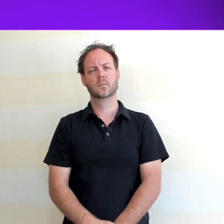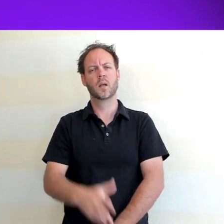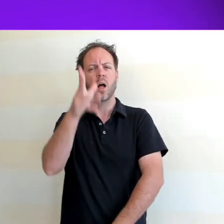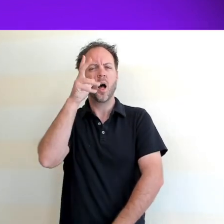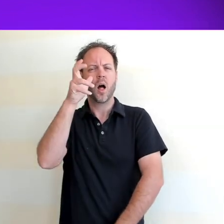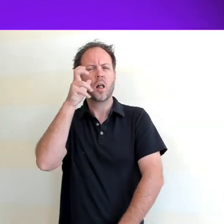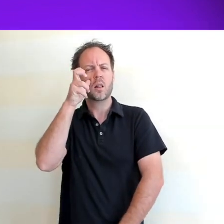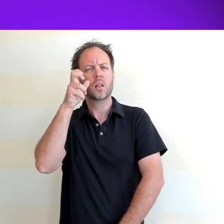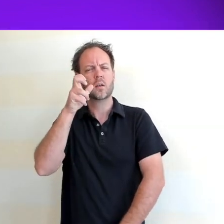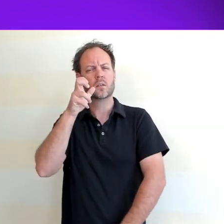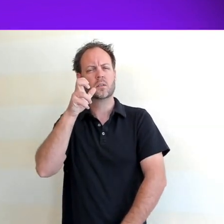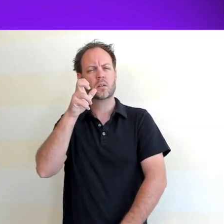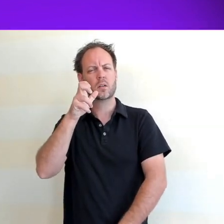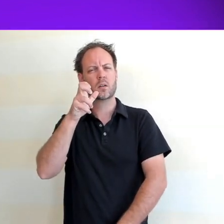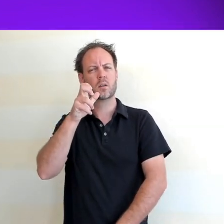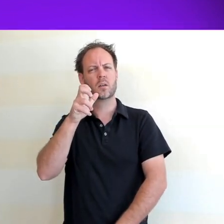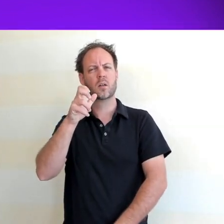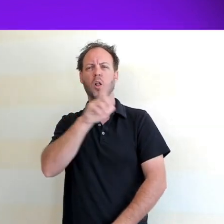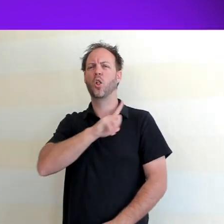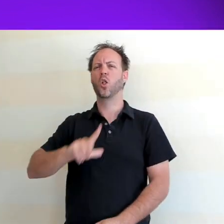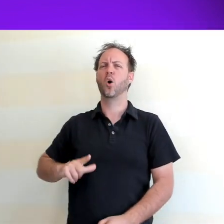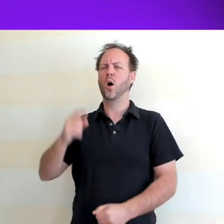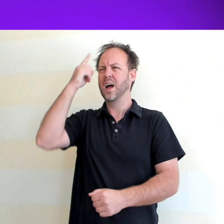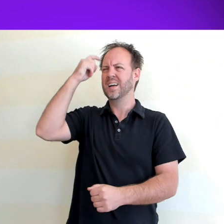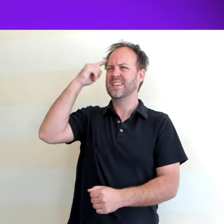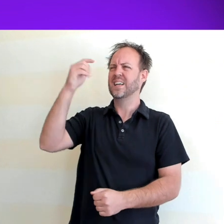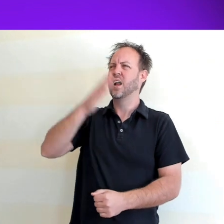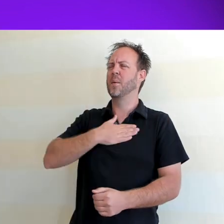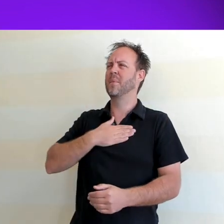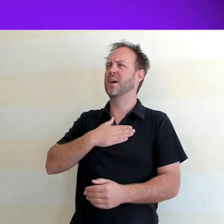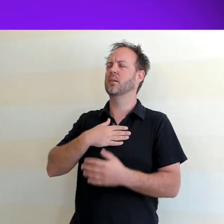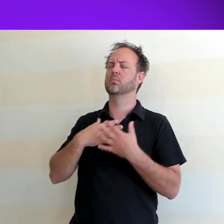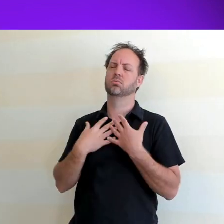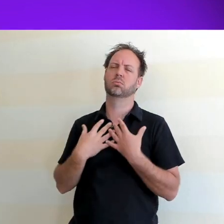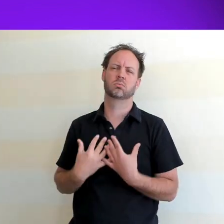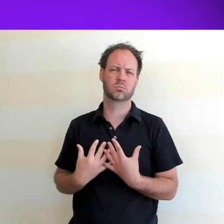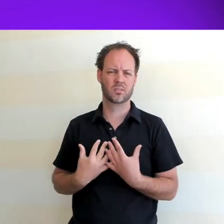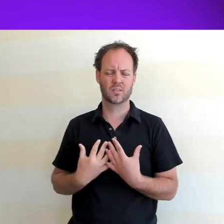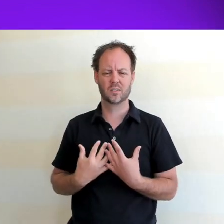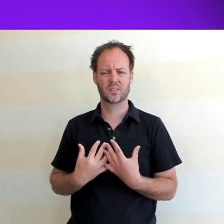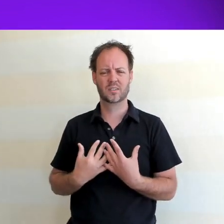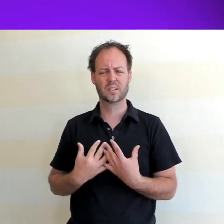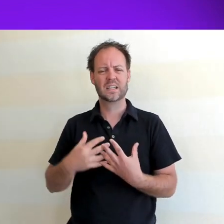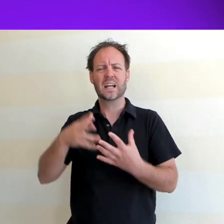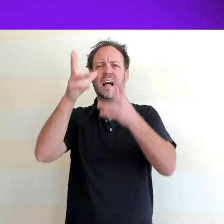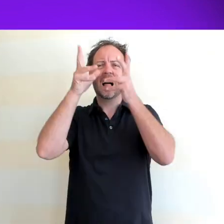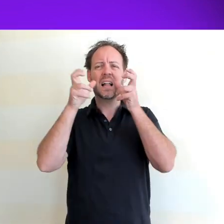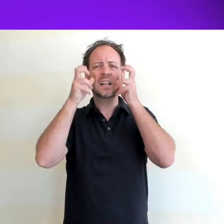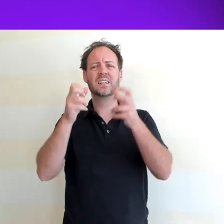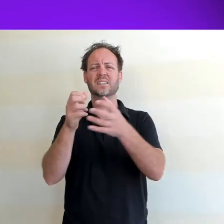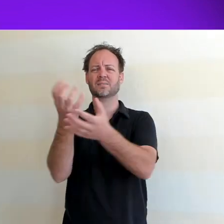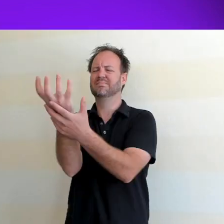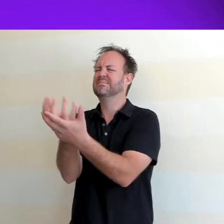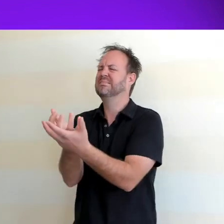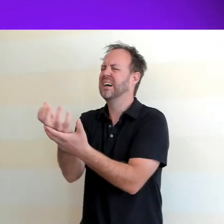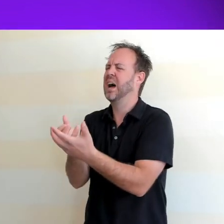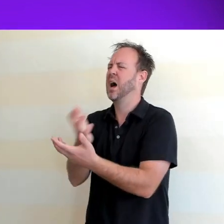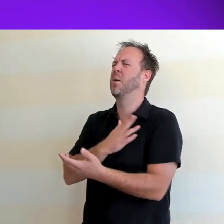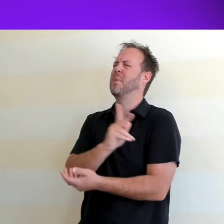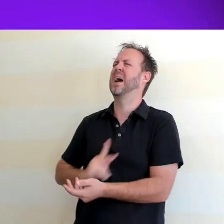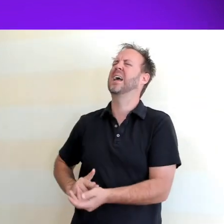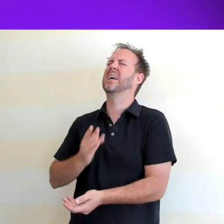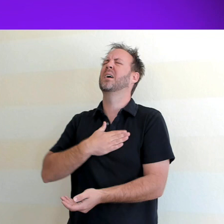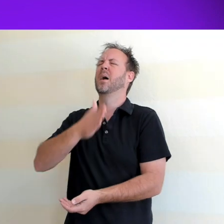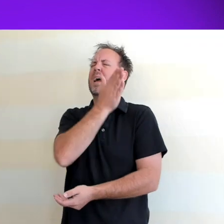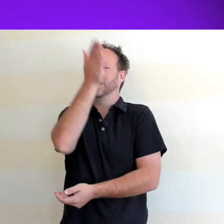Give ear to my words, O Lord. Consider my sighing. Listen to my cry for help, my